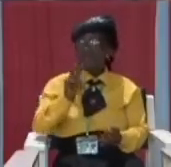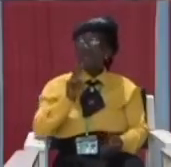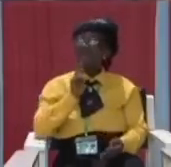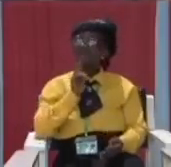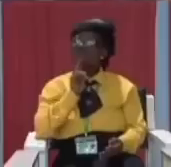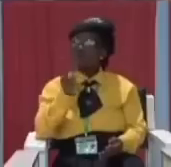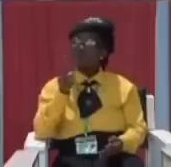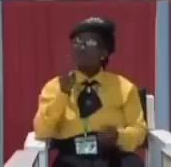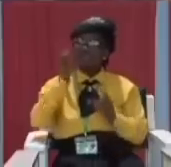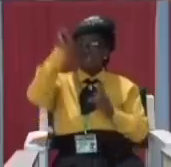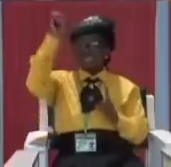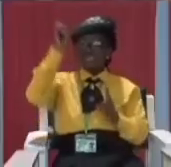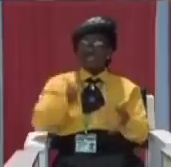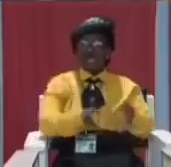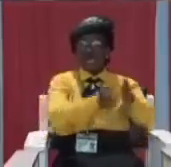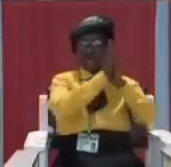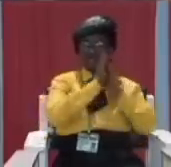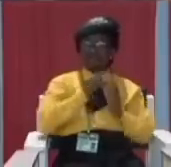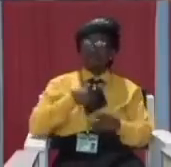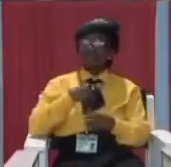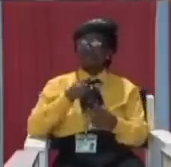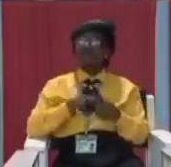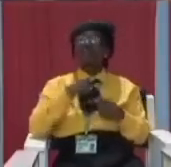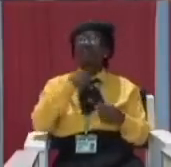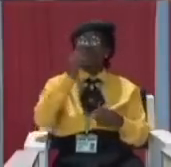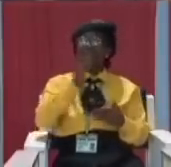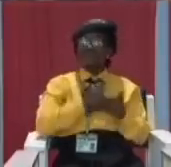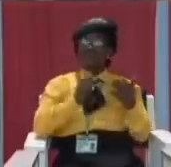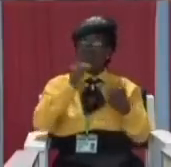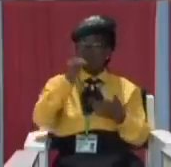He asked me to tell someone here tonight,